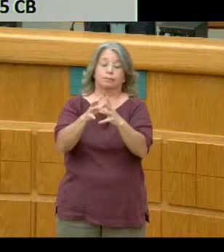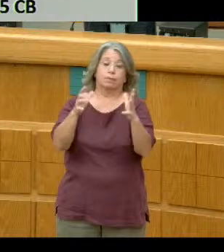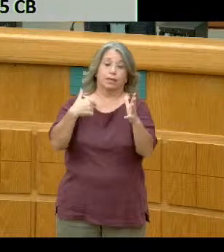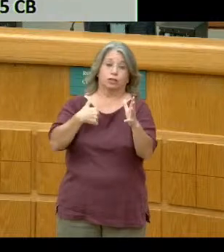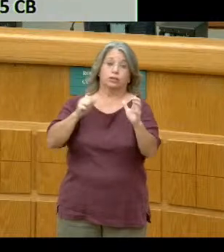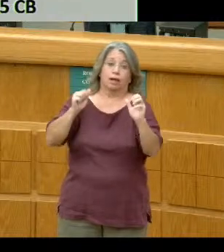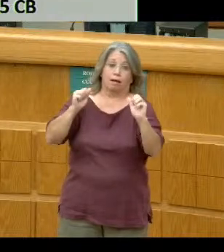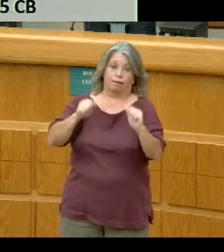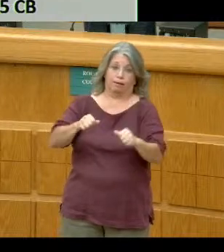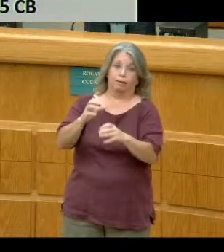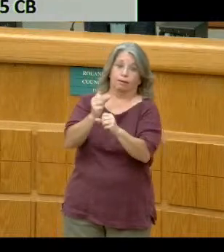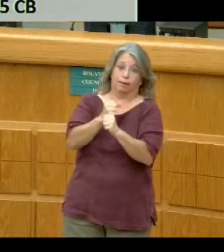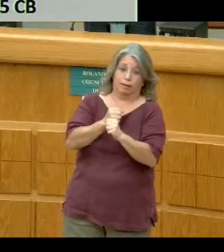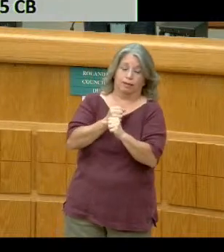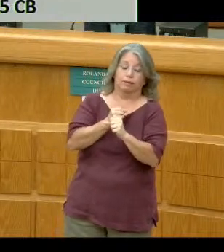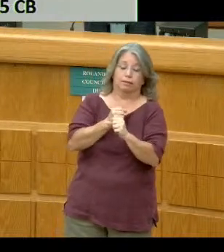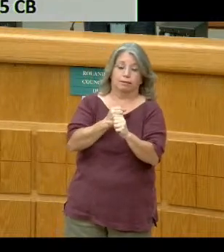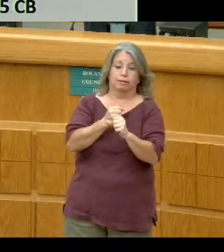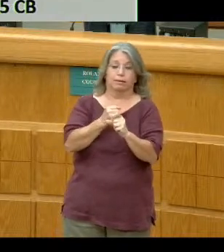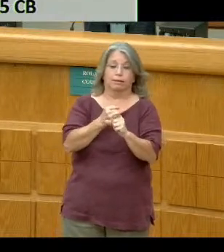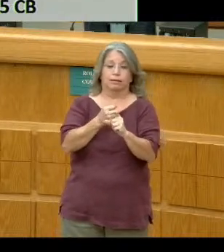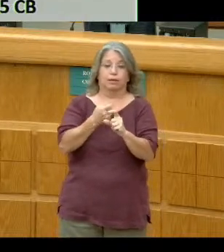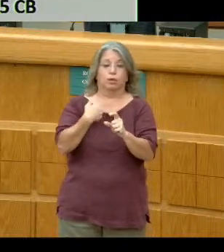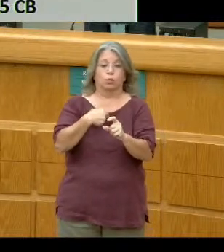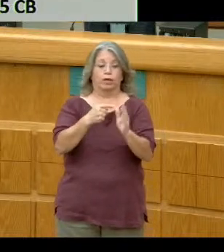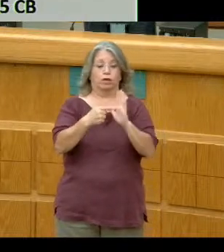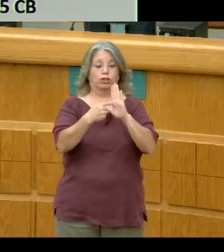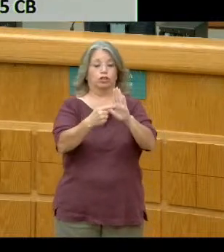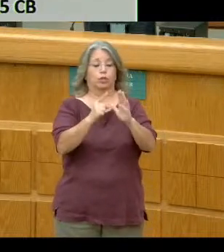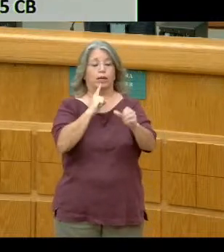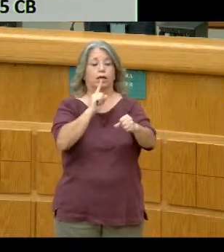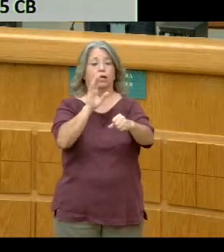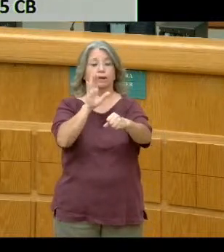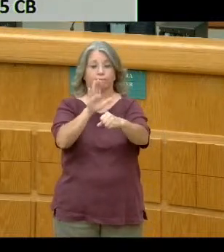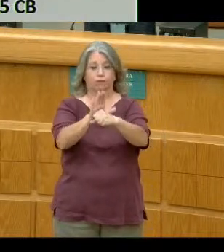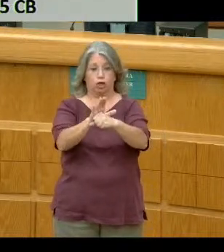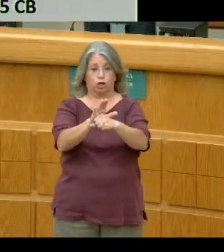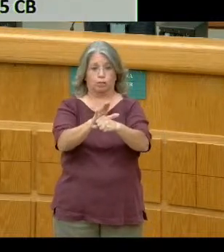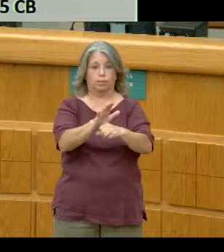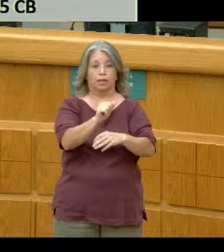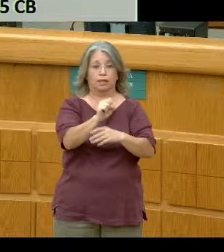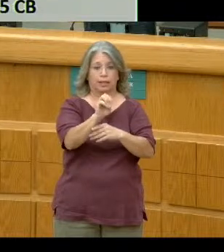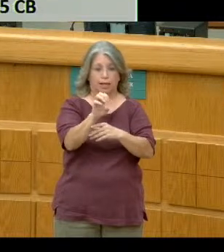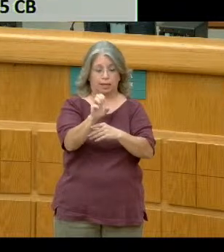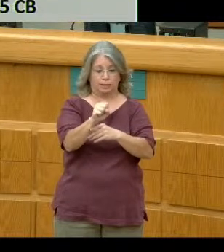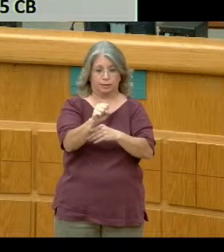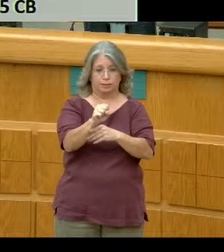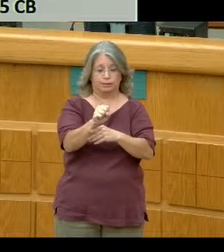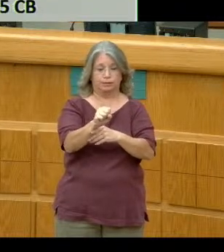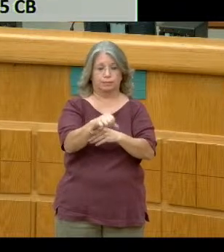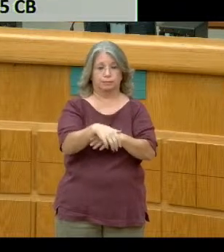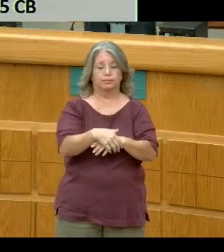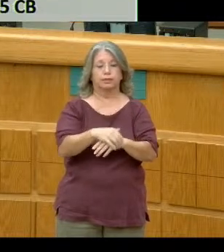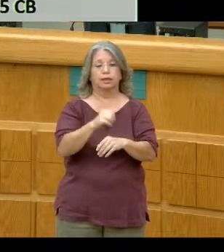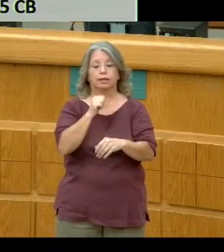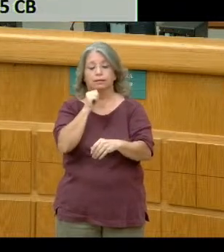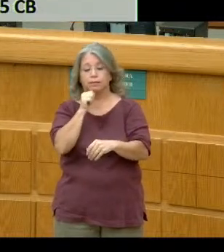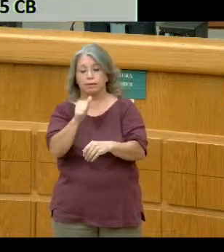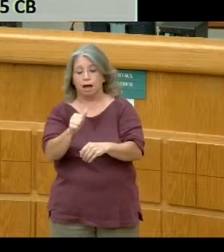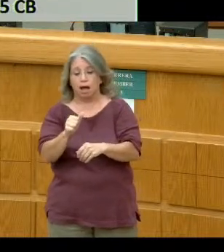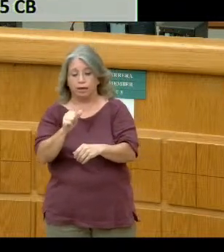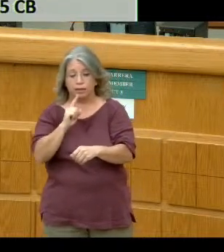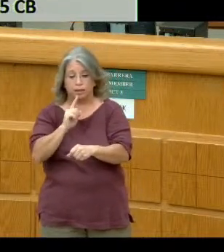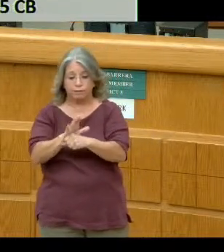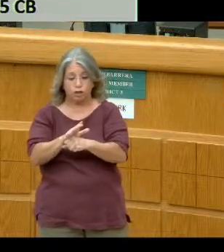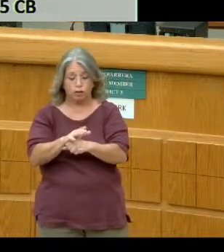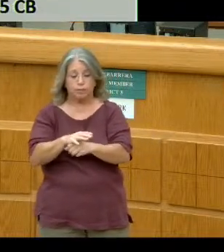do on the graph to fix the data. We're showing confirmed cases, not confirmed, plus probable cases. I think